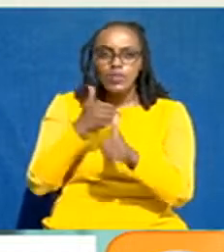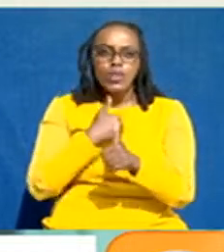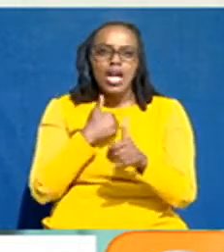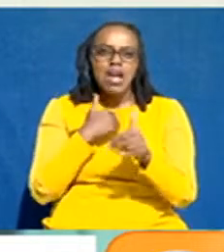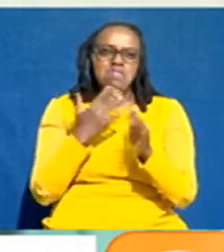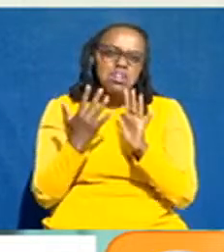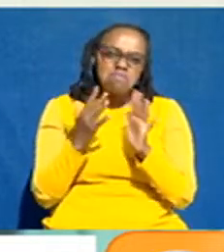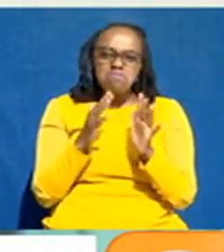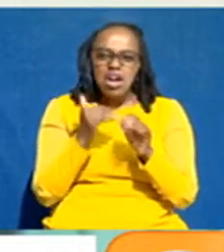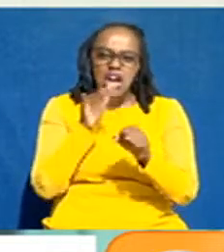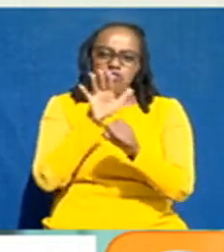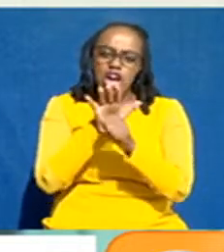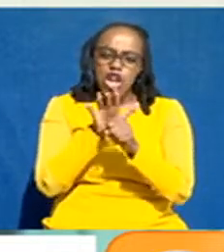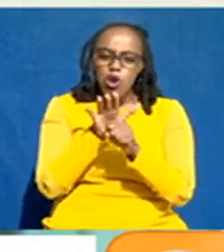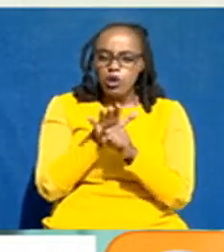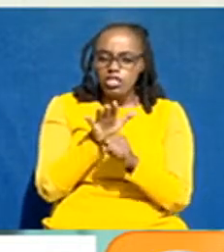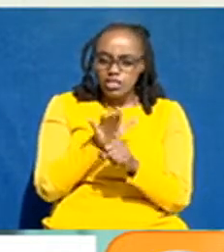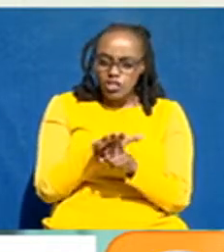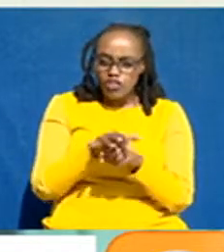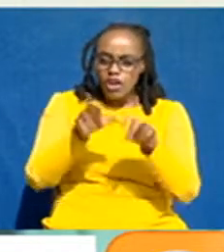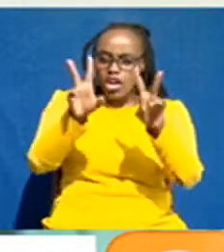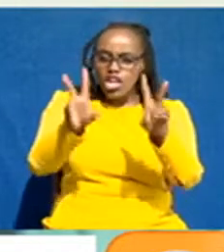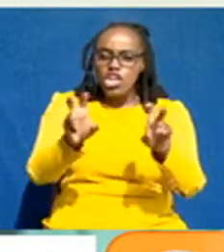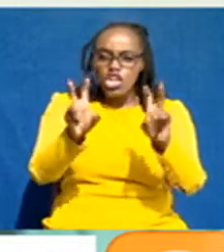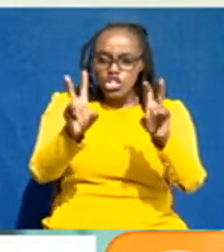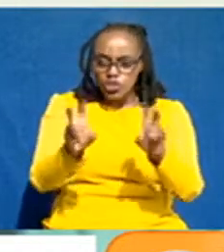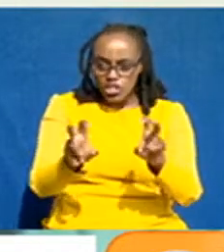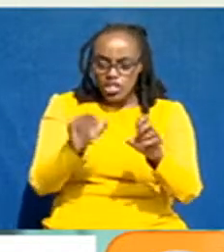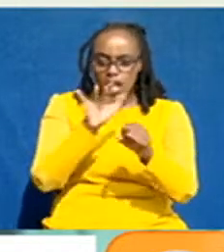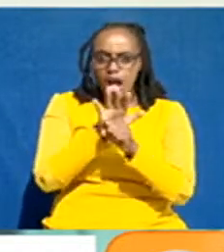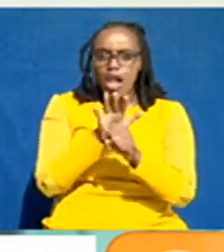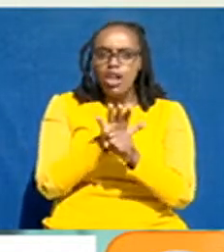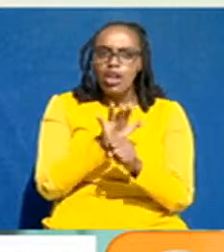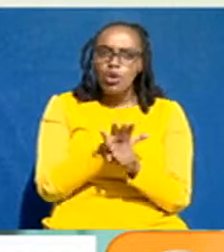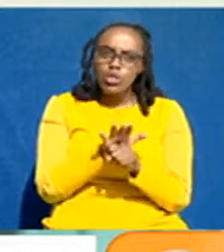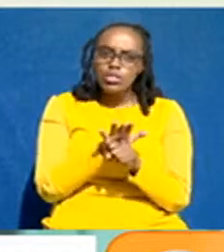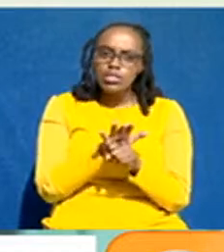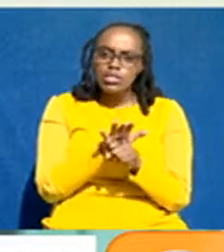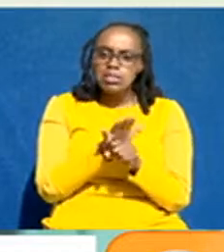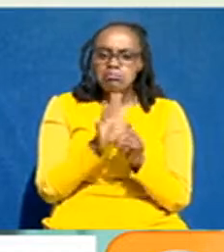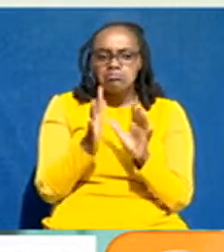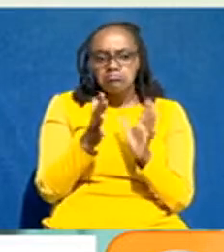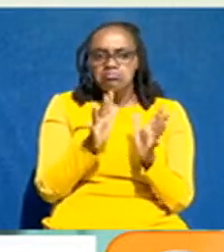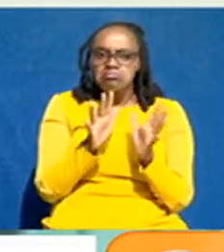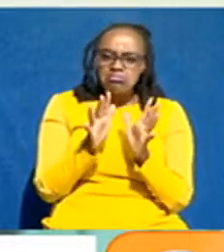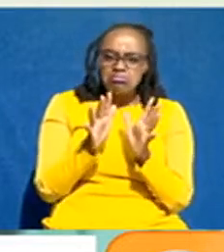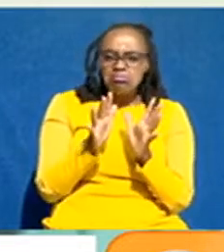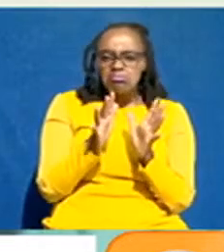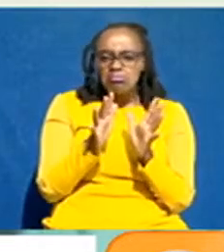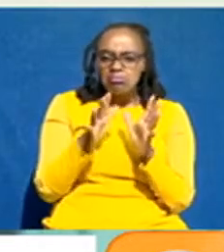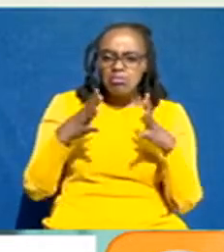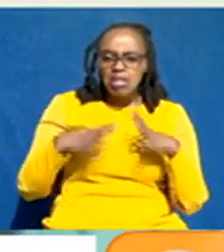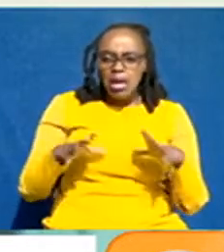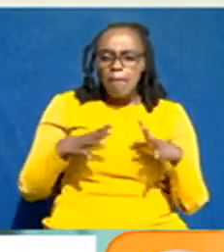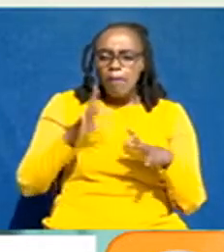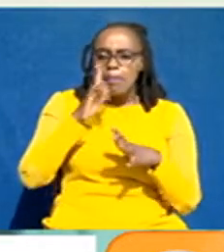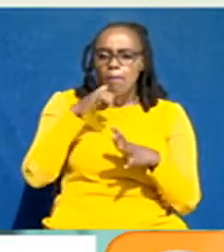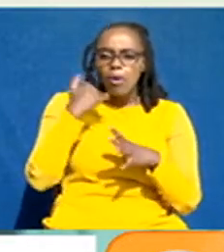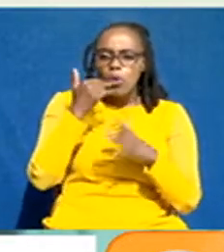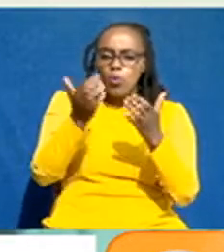There was a lot of issues, a lot of people that require